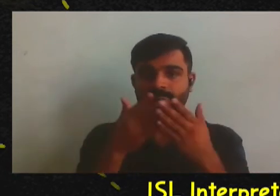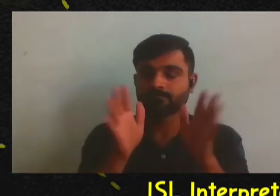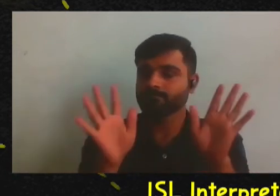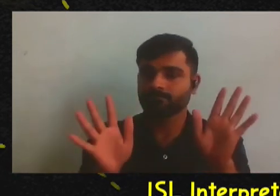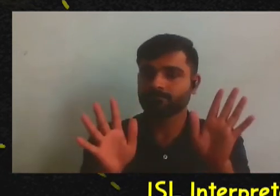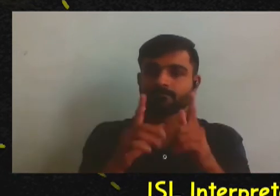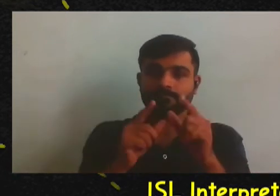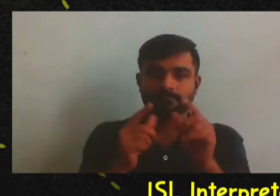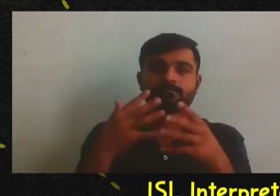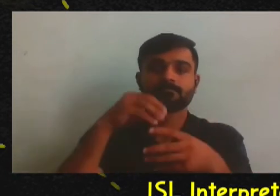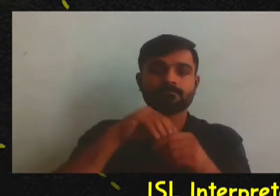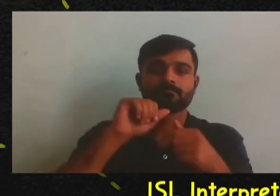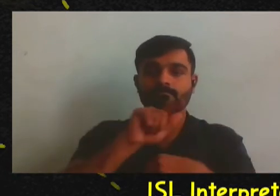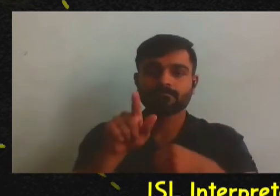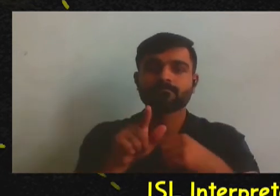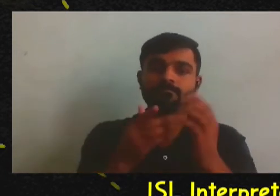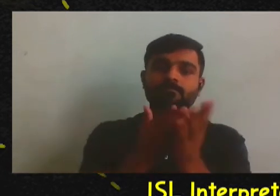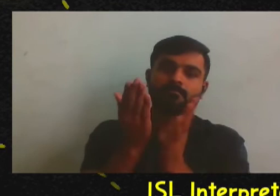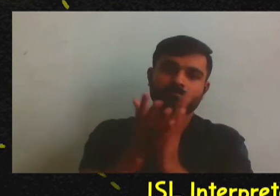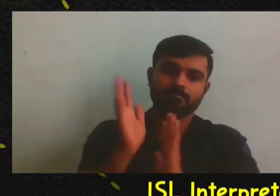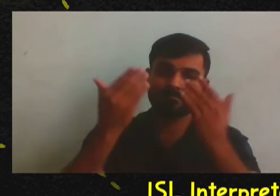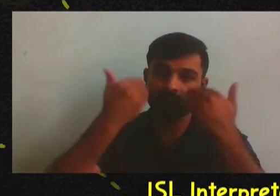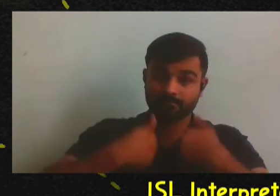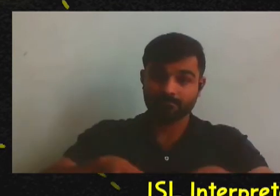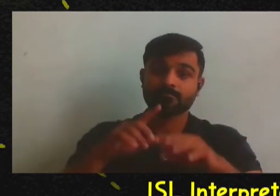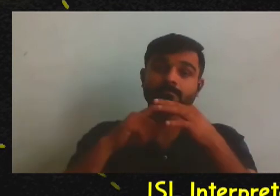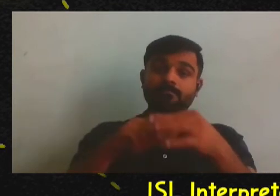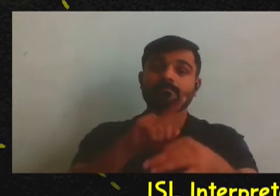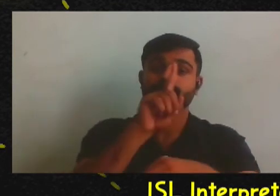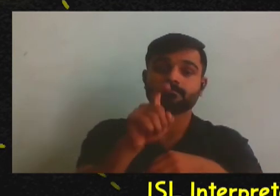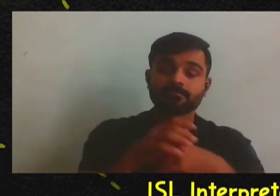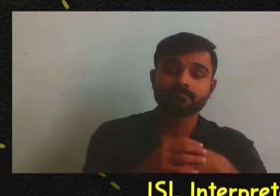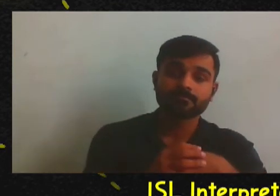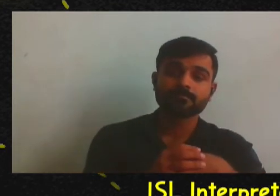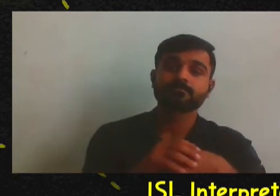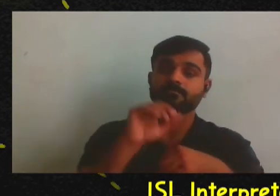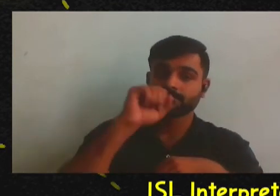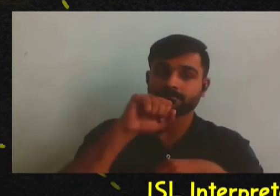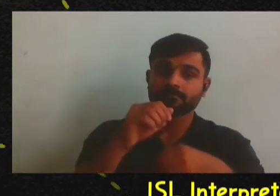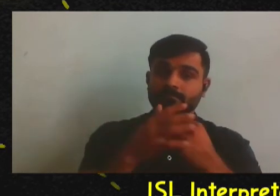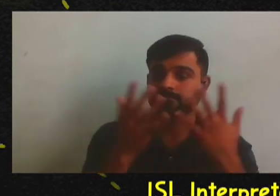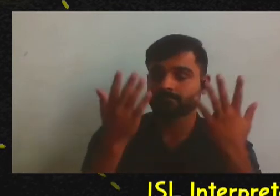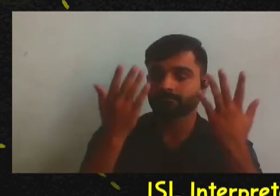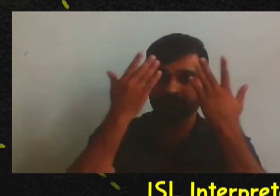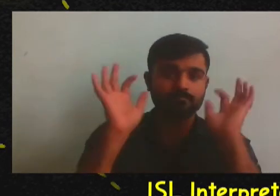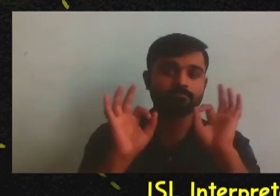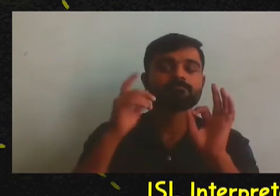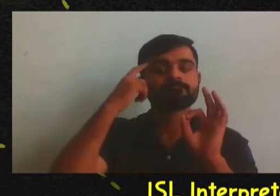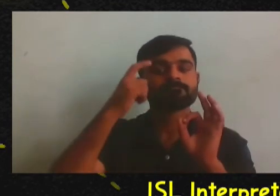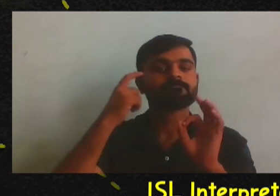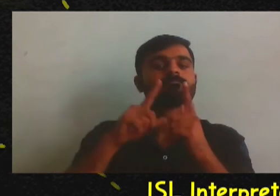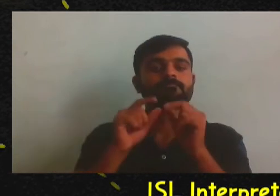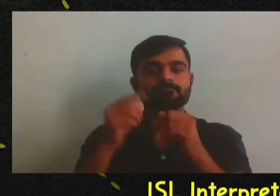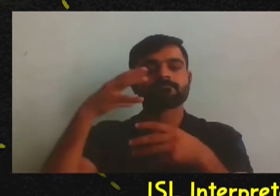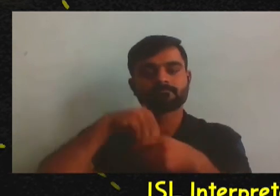data and all of that in a way. So for me, the SAWAAL is, I don't even think of it as data in